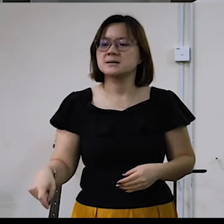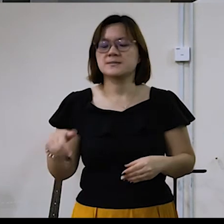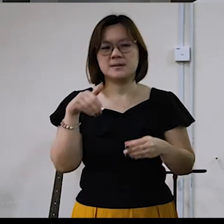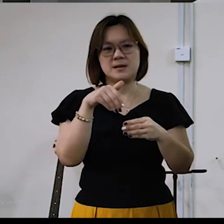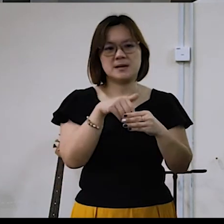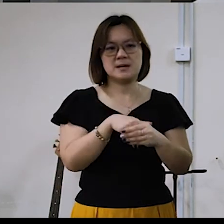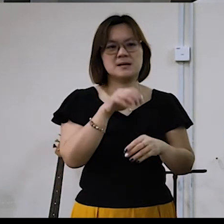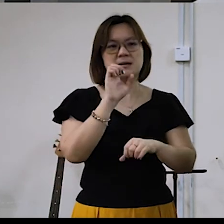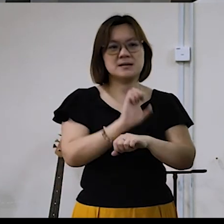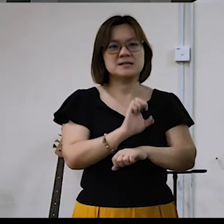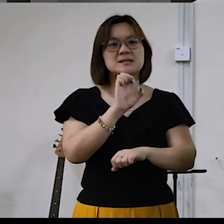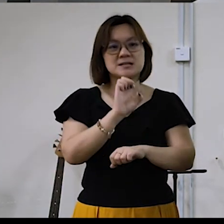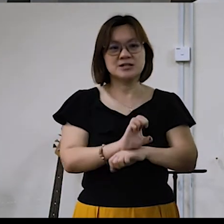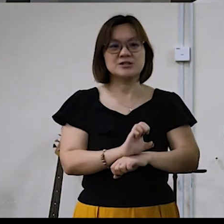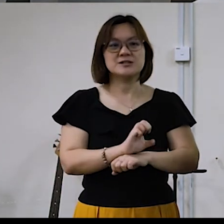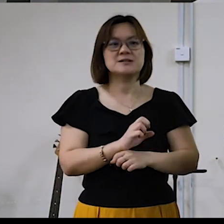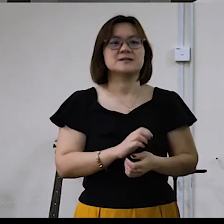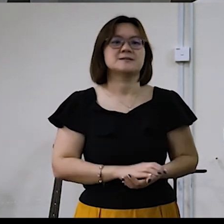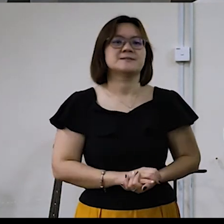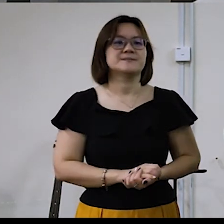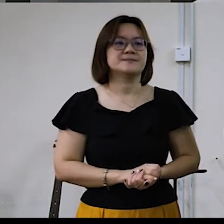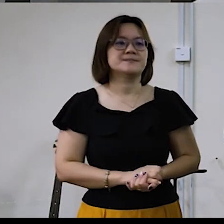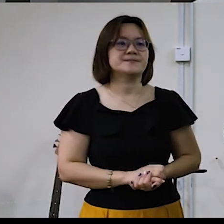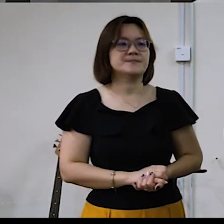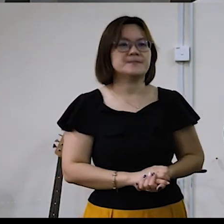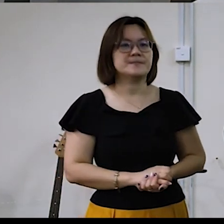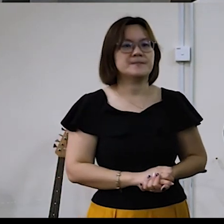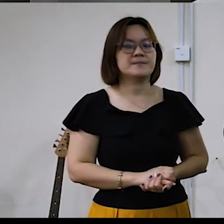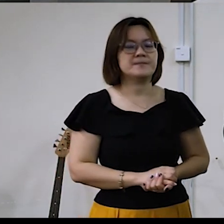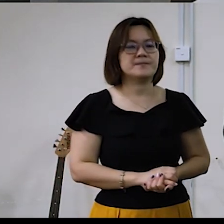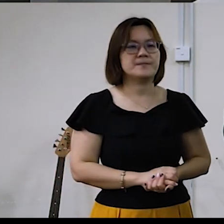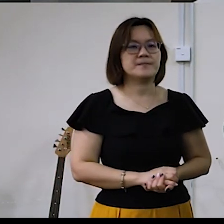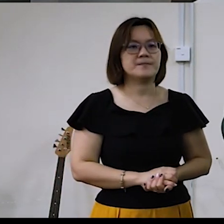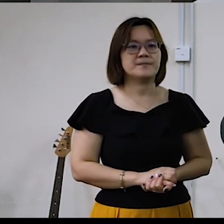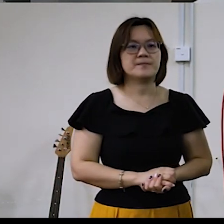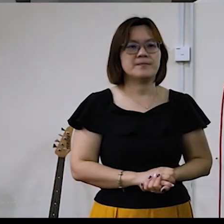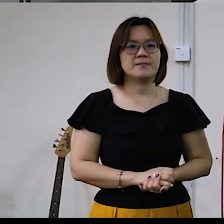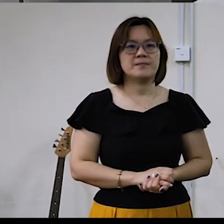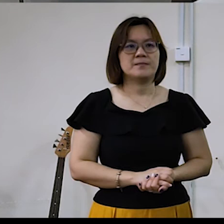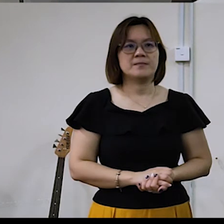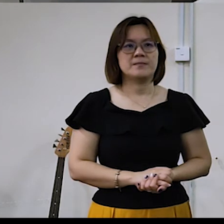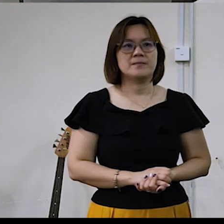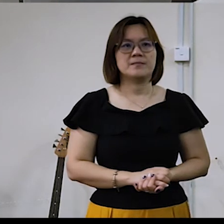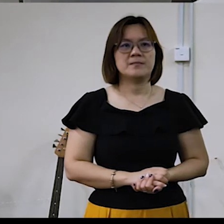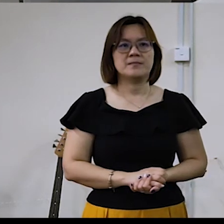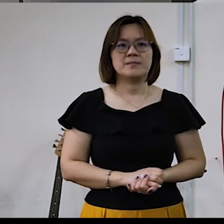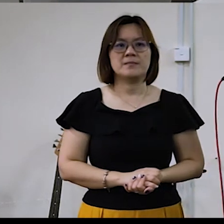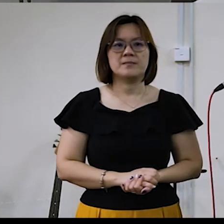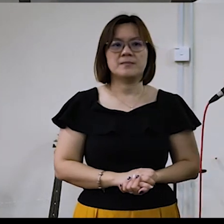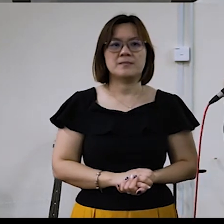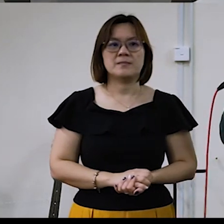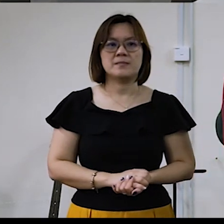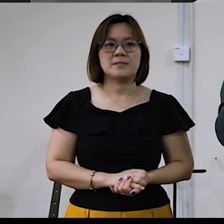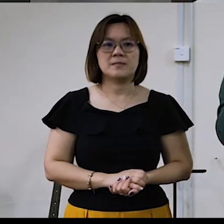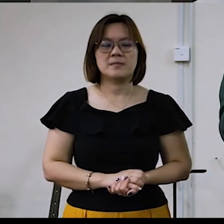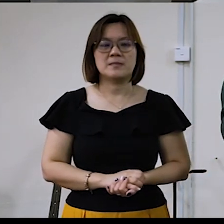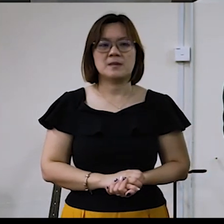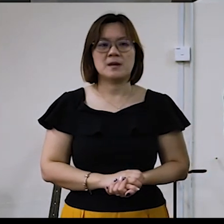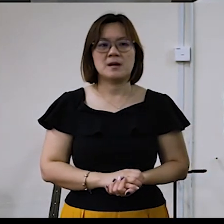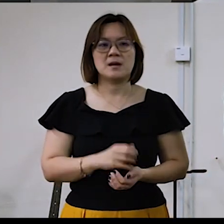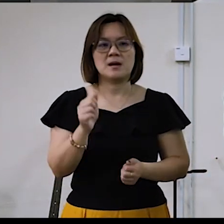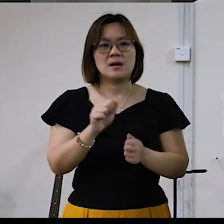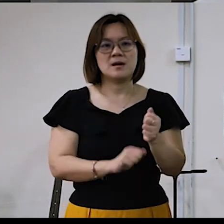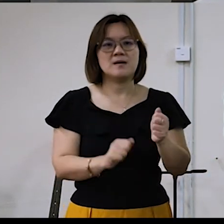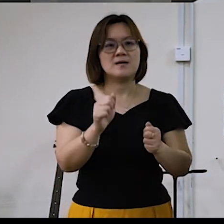you listening? Yeah. And every Christian who can make decision should be baptized in water. Are you